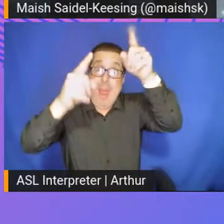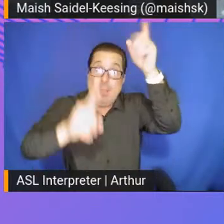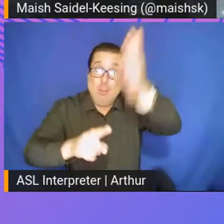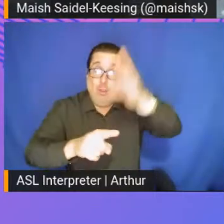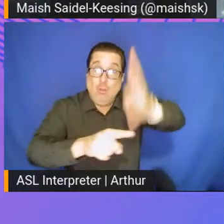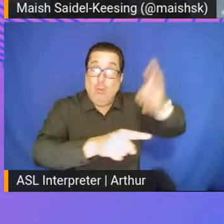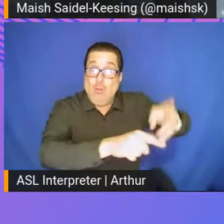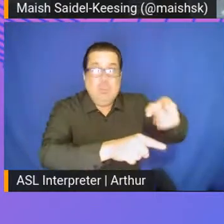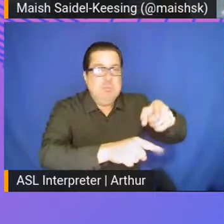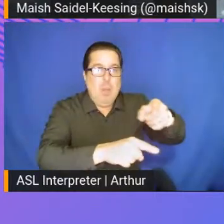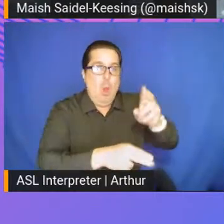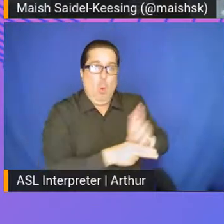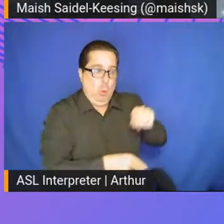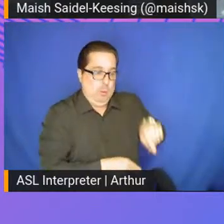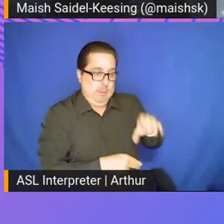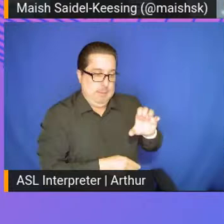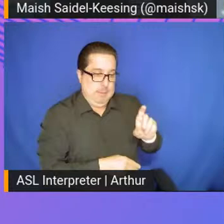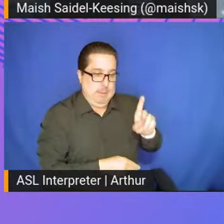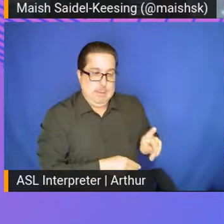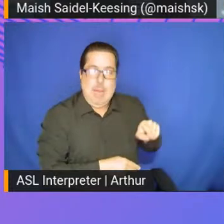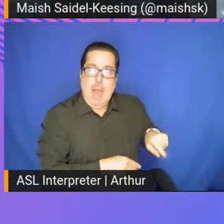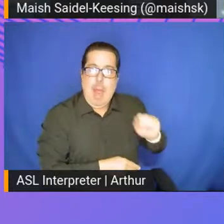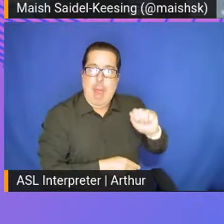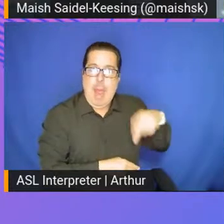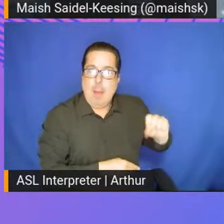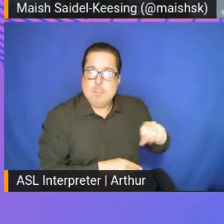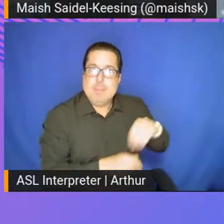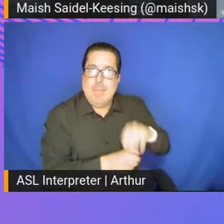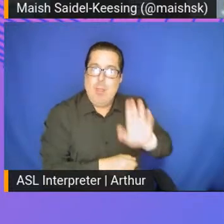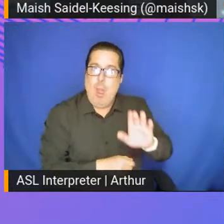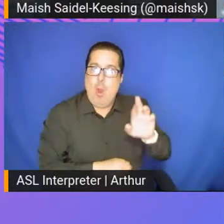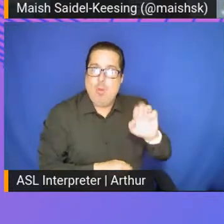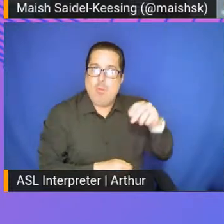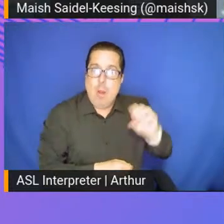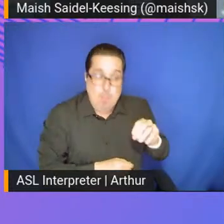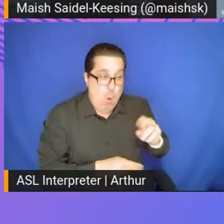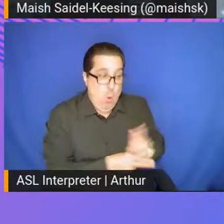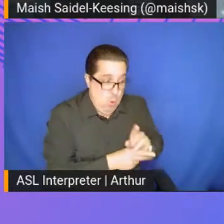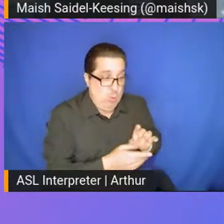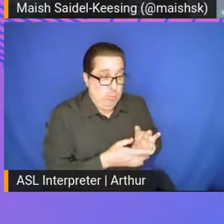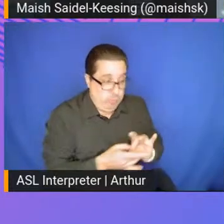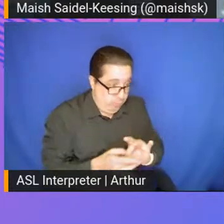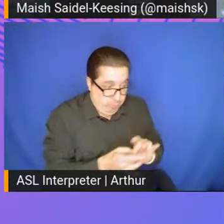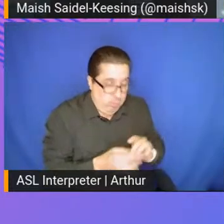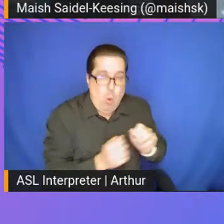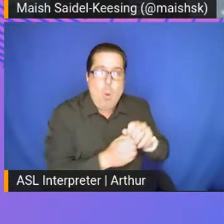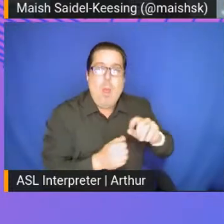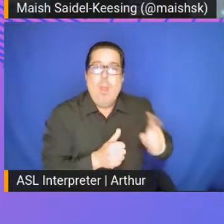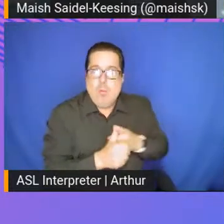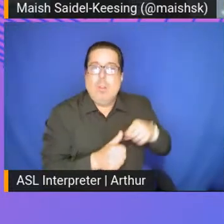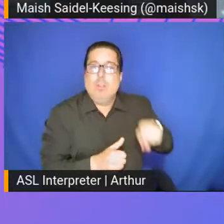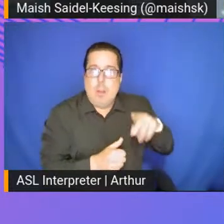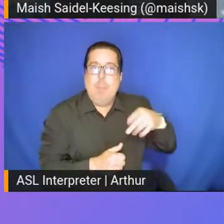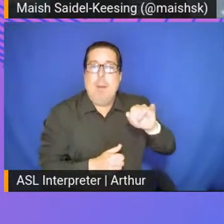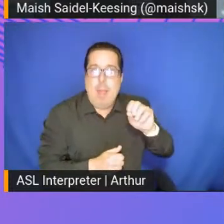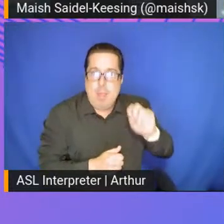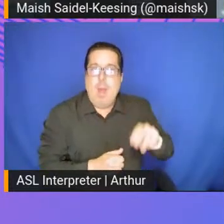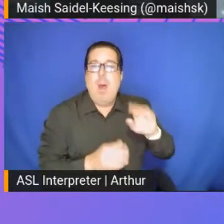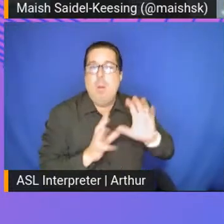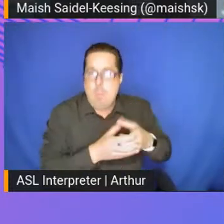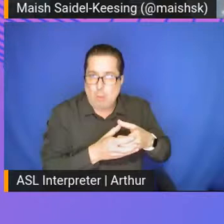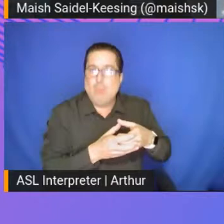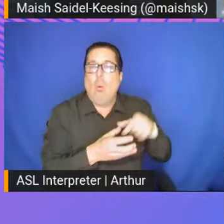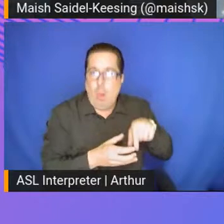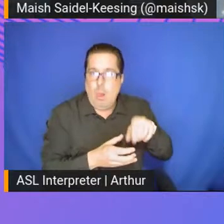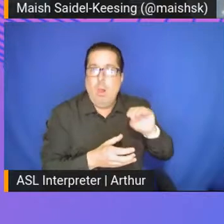were creating CDK apps in their repo that referenced that reusable Python module with the CDK constructs. So now they were